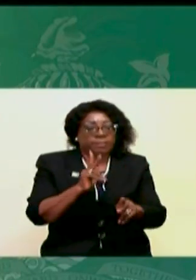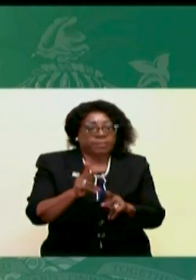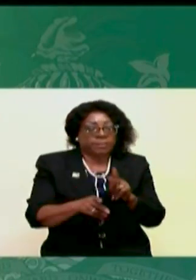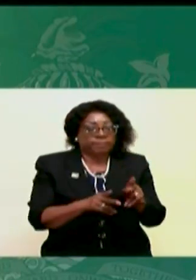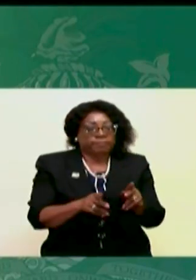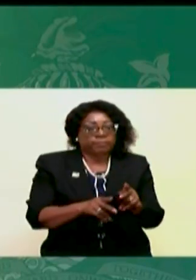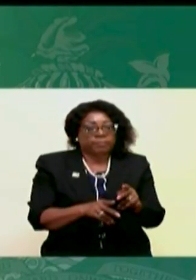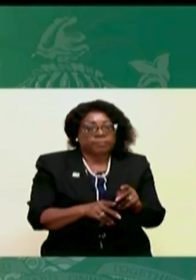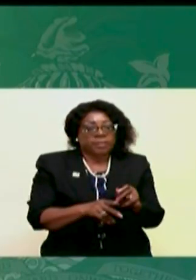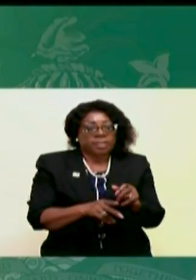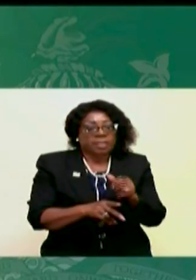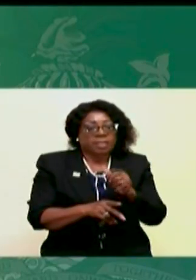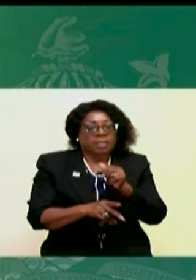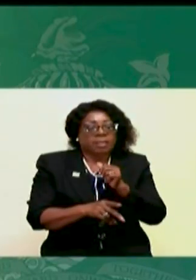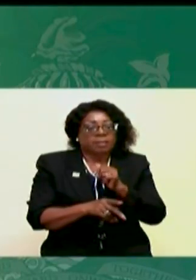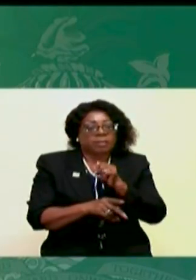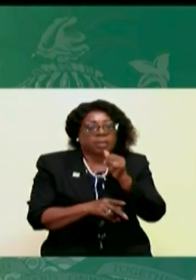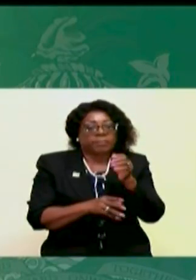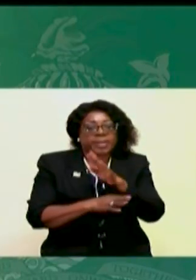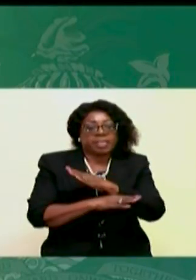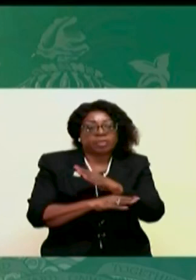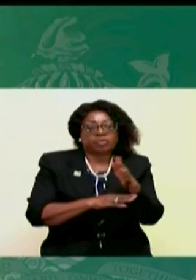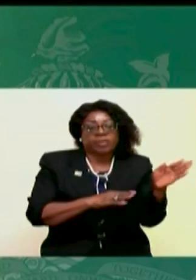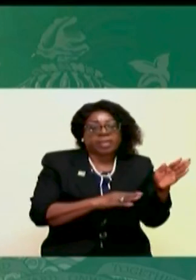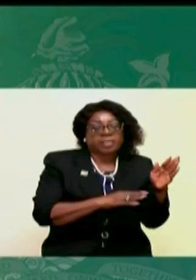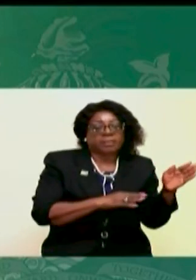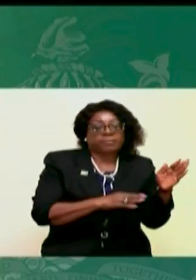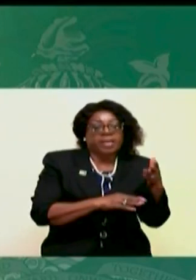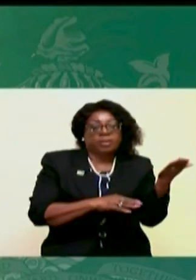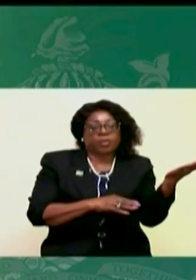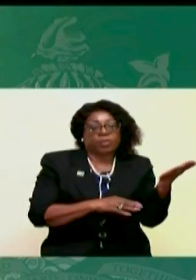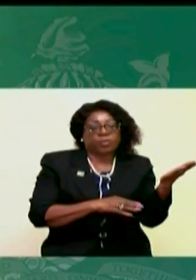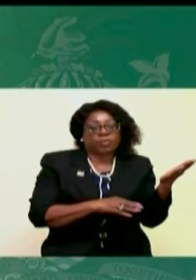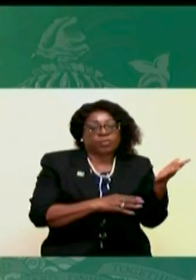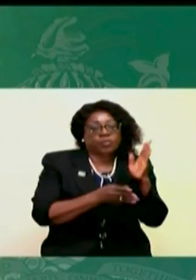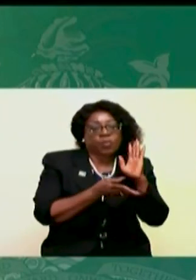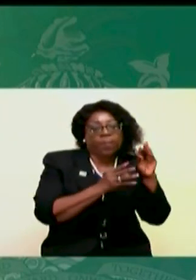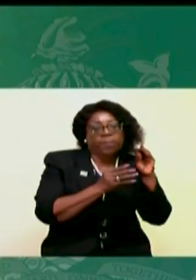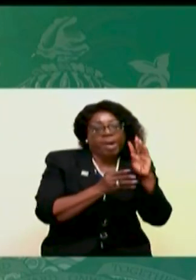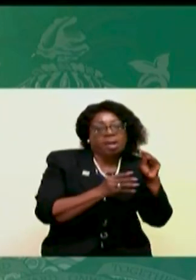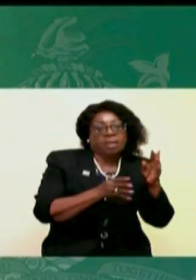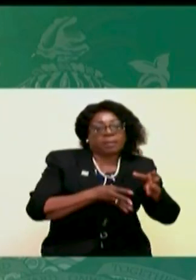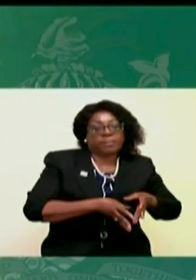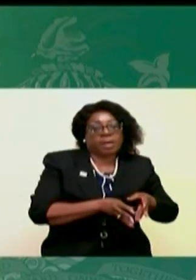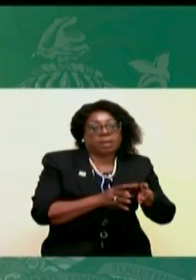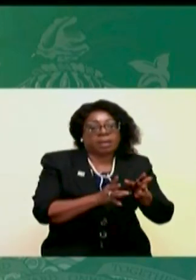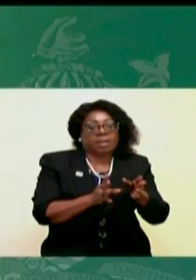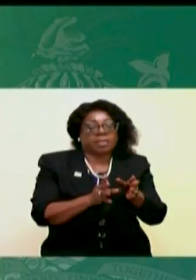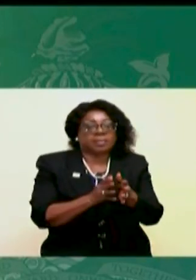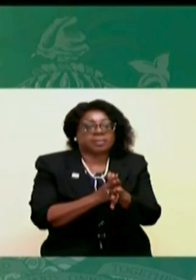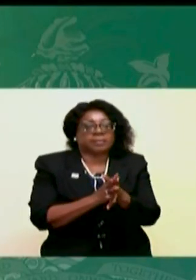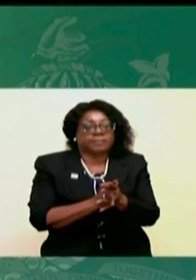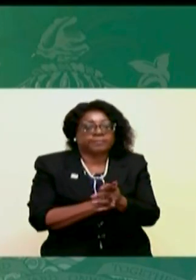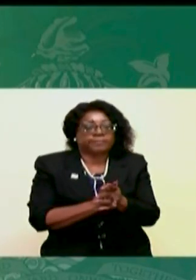not being distracted by those who bark at parked cars.